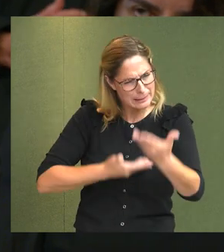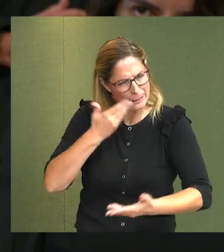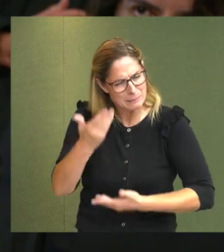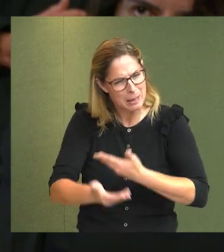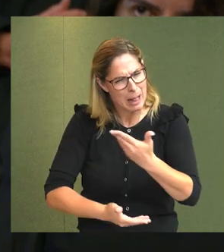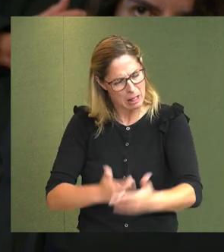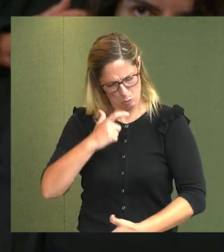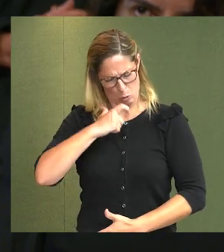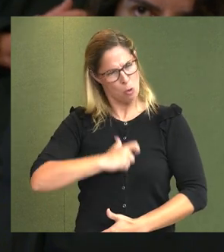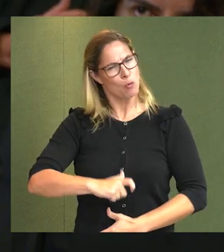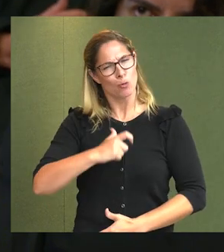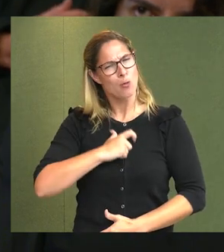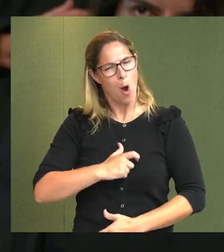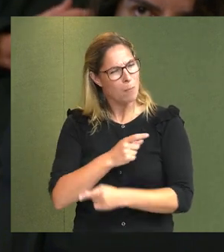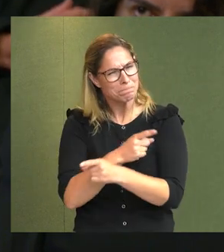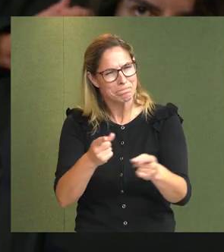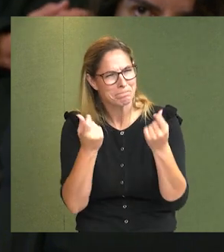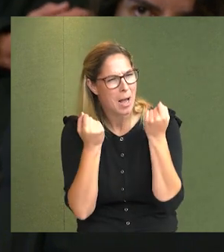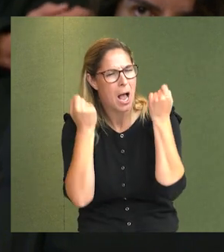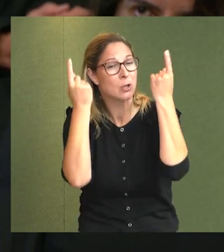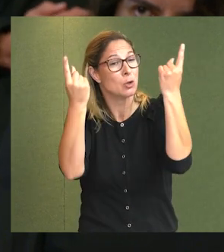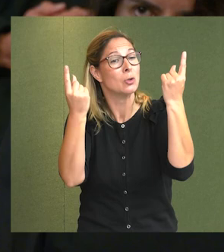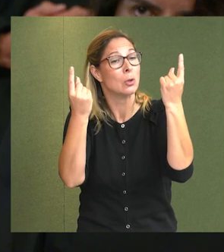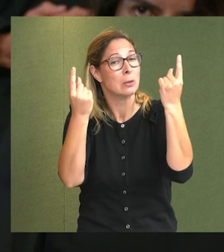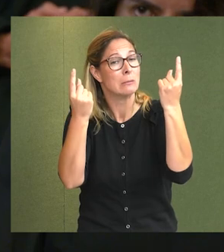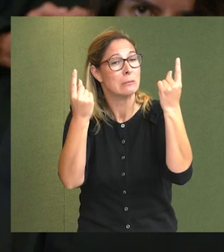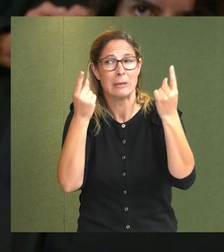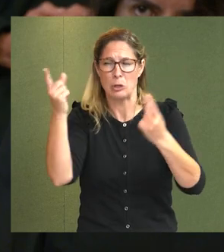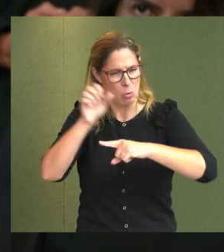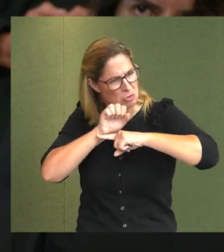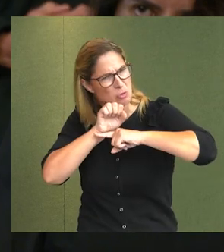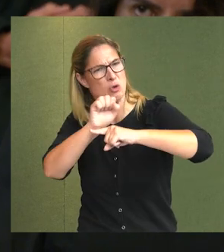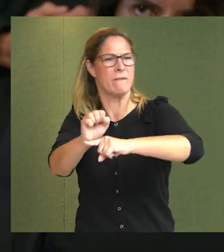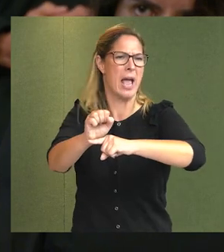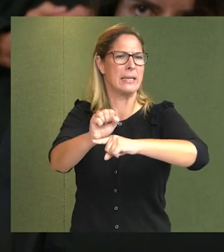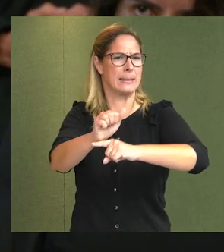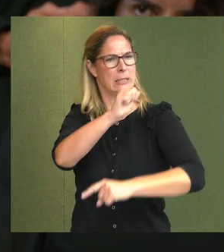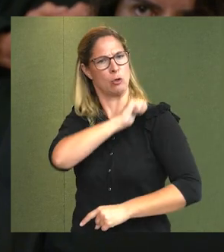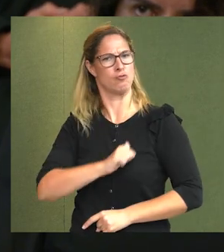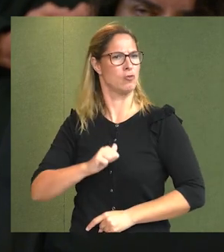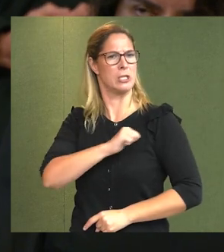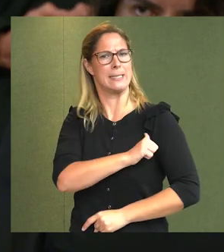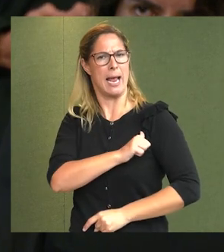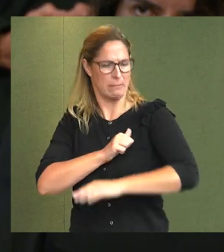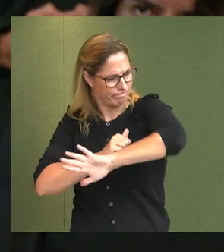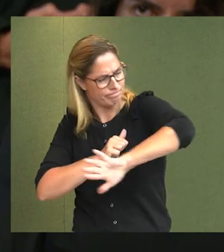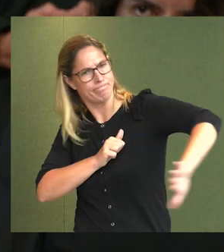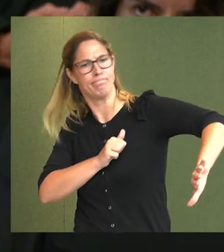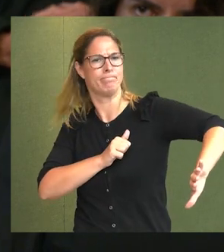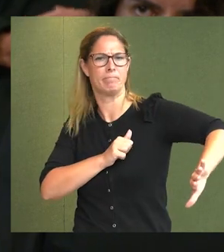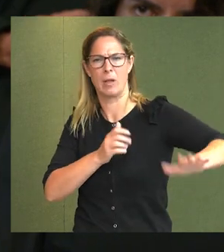misunderstood. Its role is not to defend Anglicanism to the exclusion of other religions, she